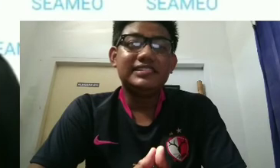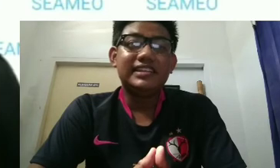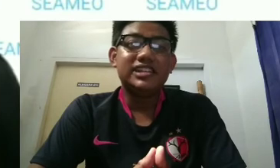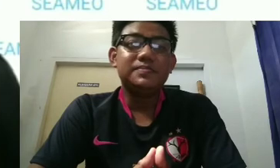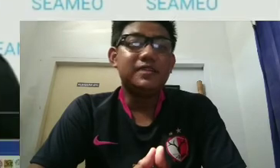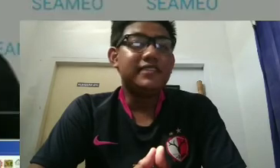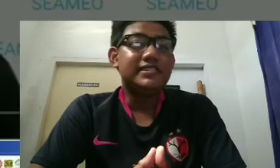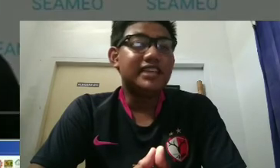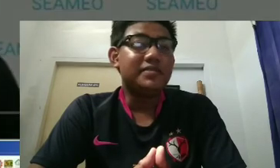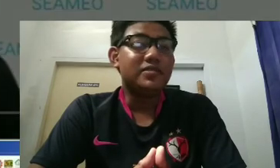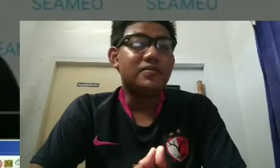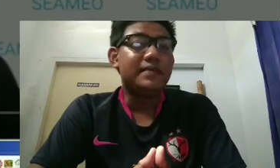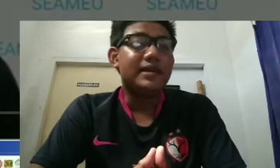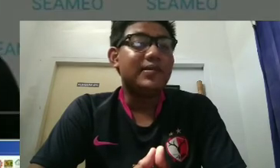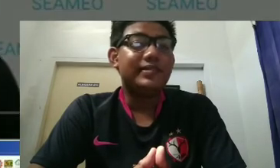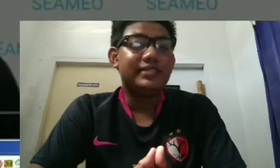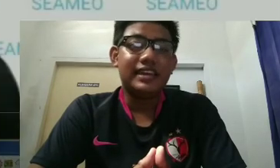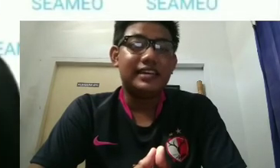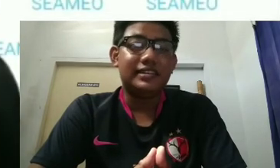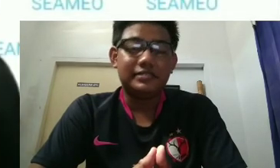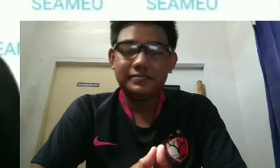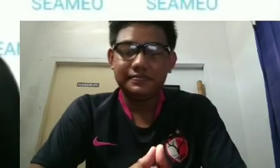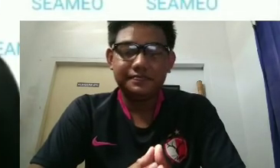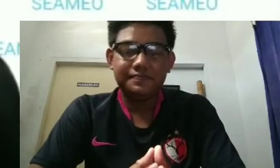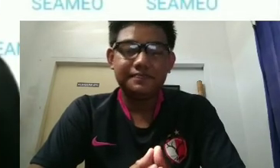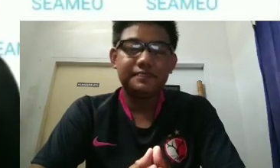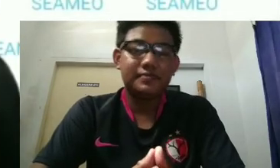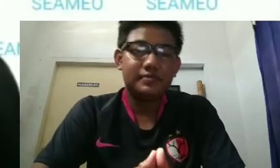so